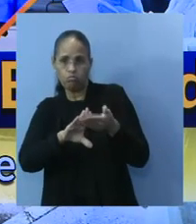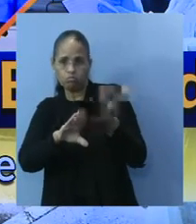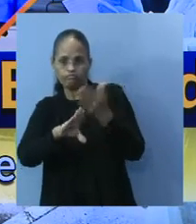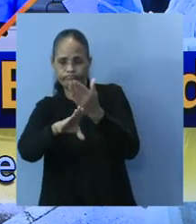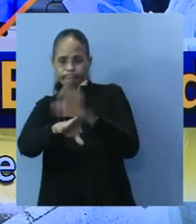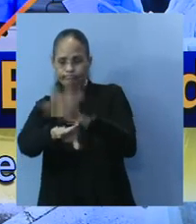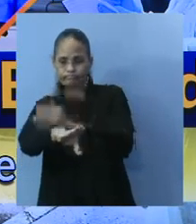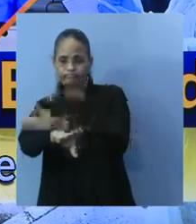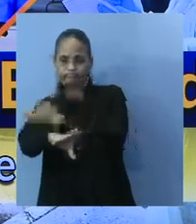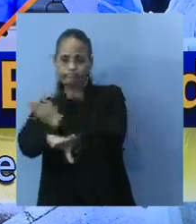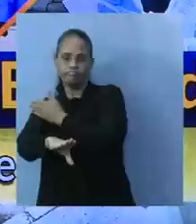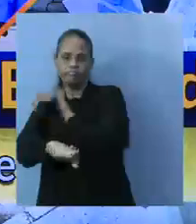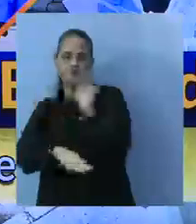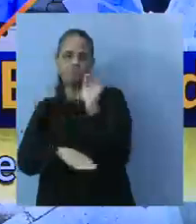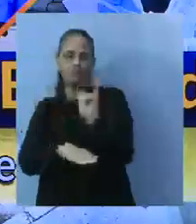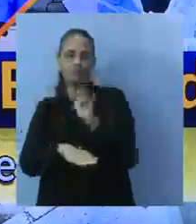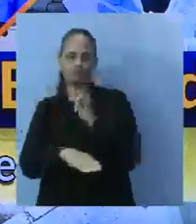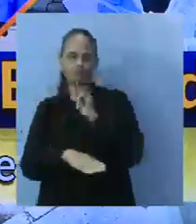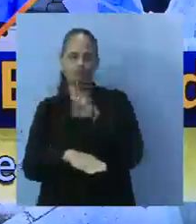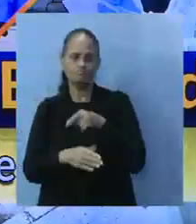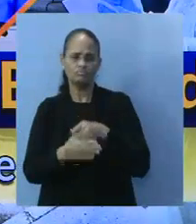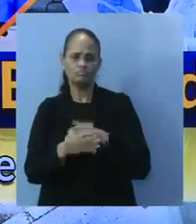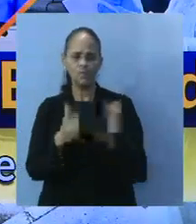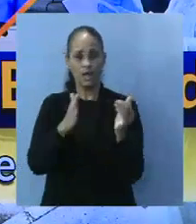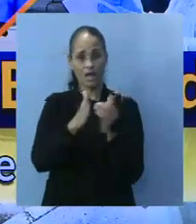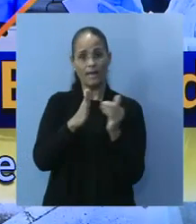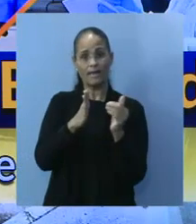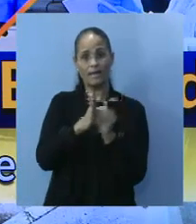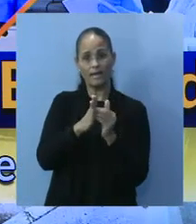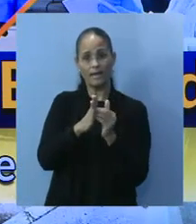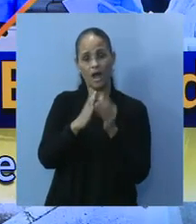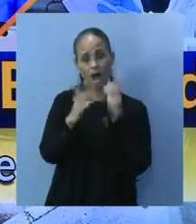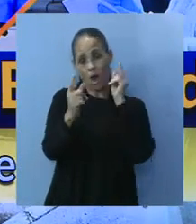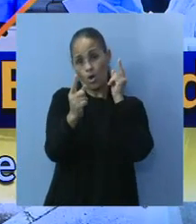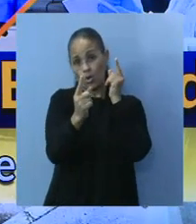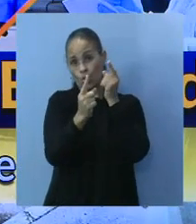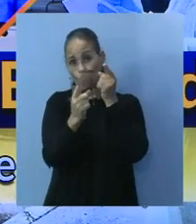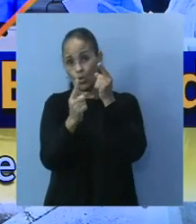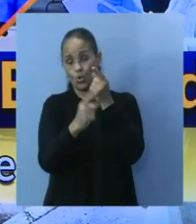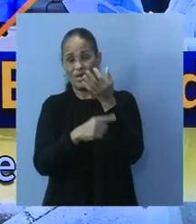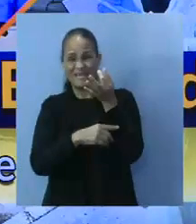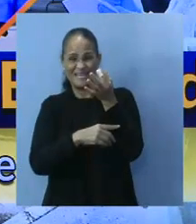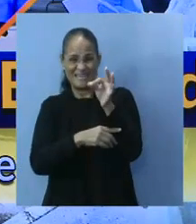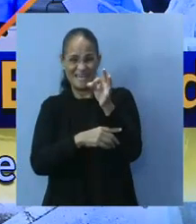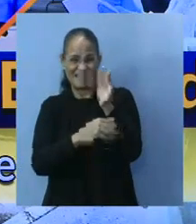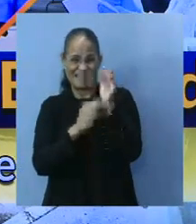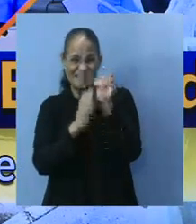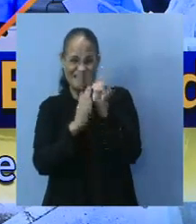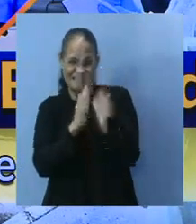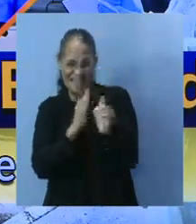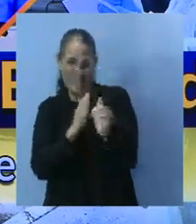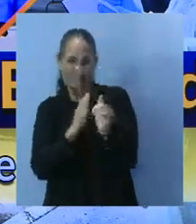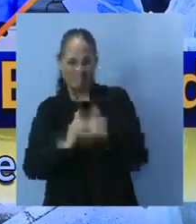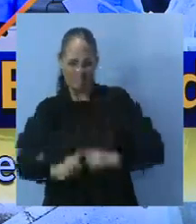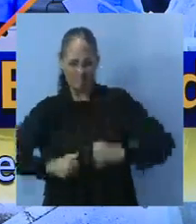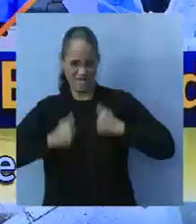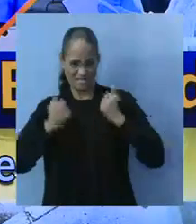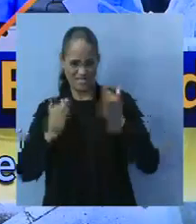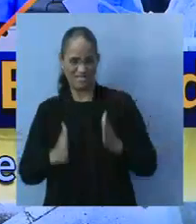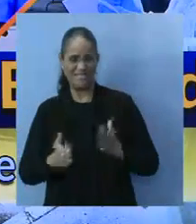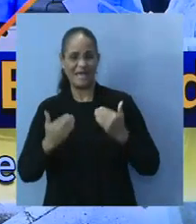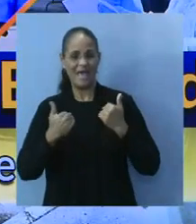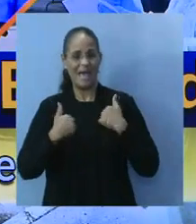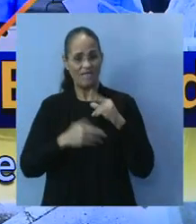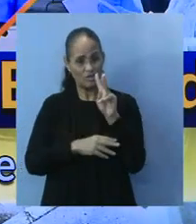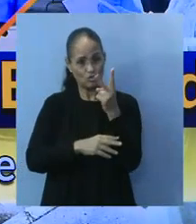make this a reality. Again, our goal is 19,000 residents having